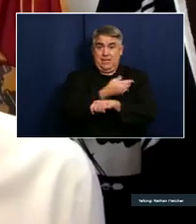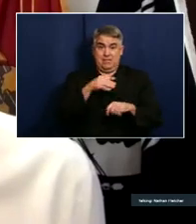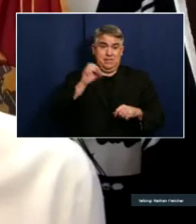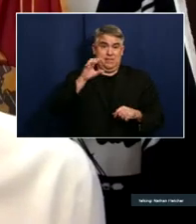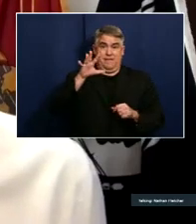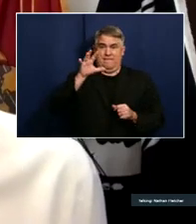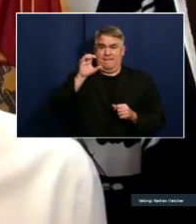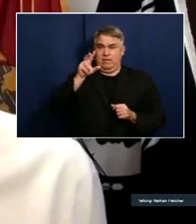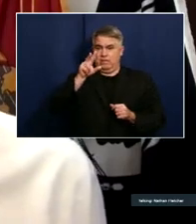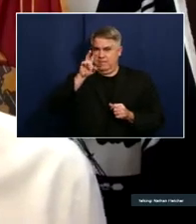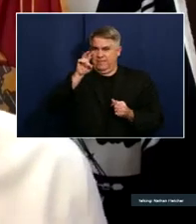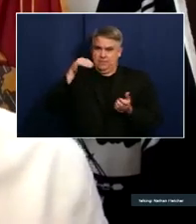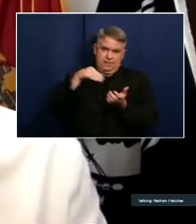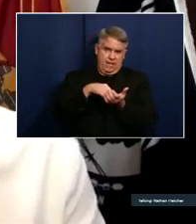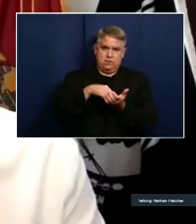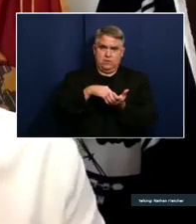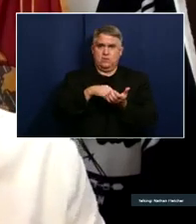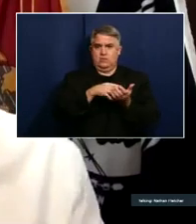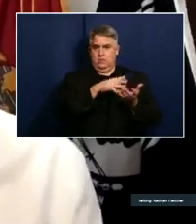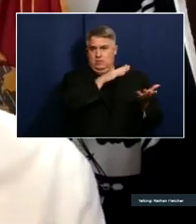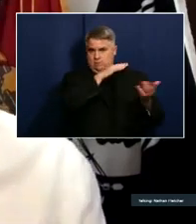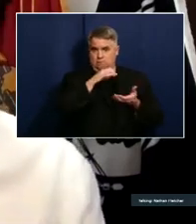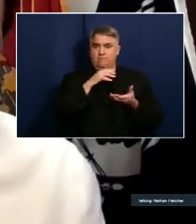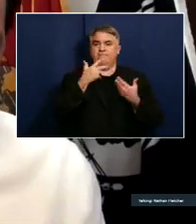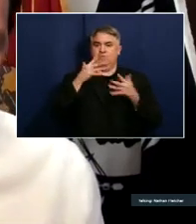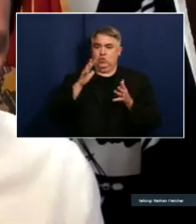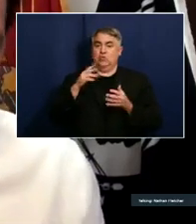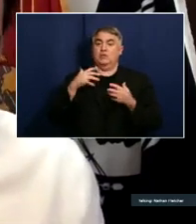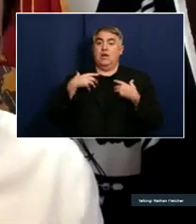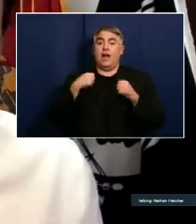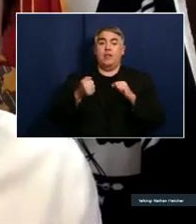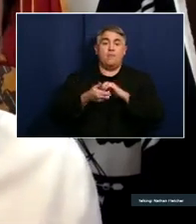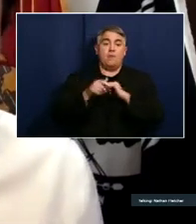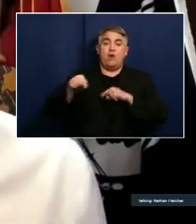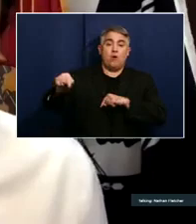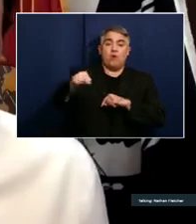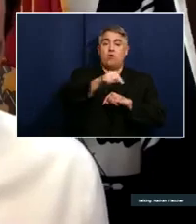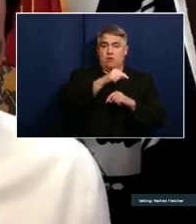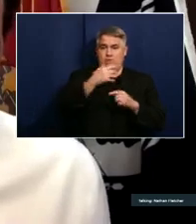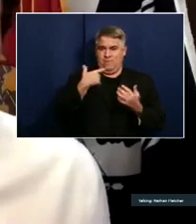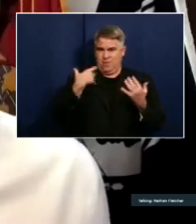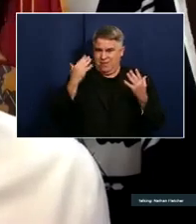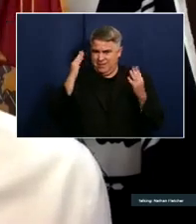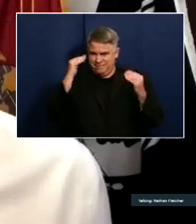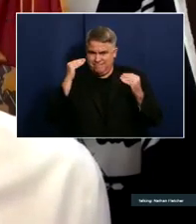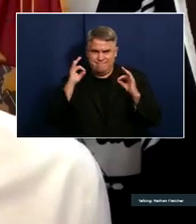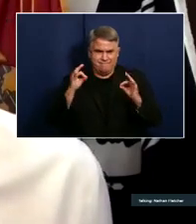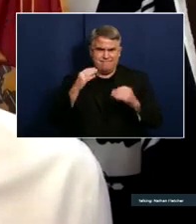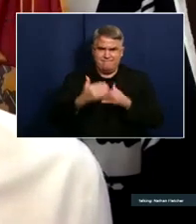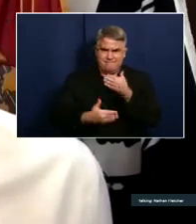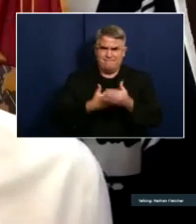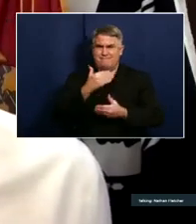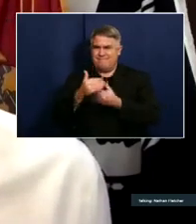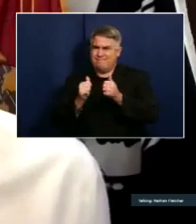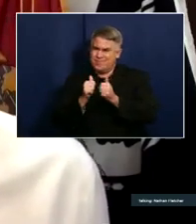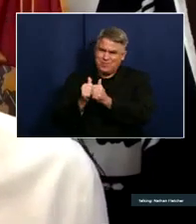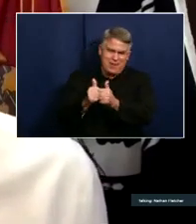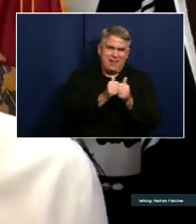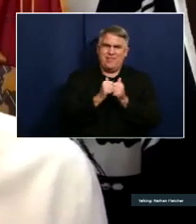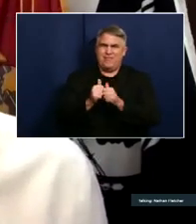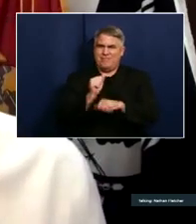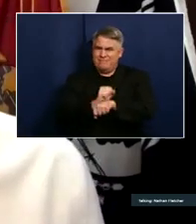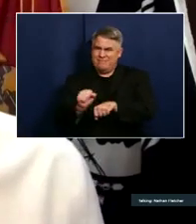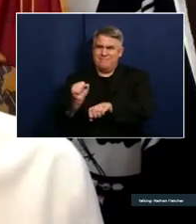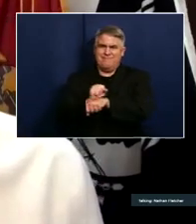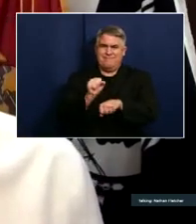527,000 dosages, both our health partners and what we've been able to do working together. But it's not just these sites.